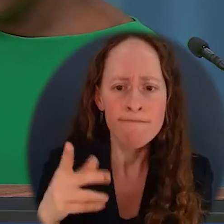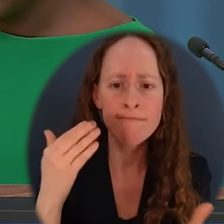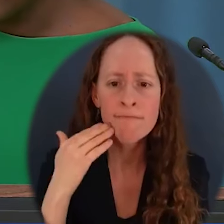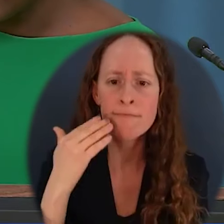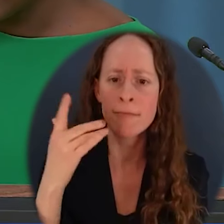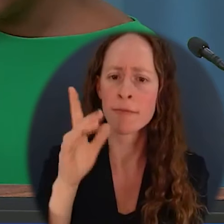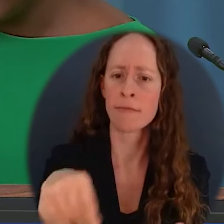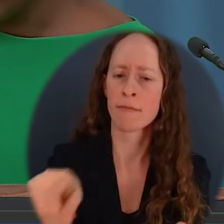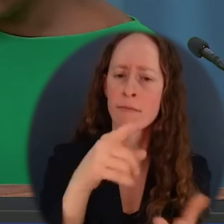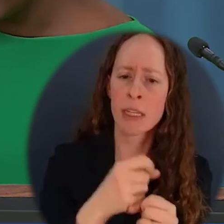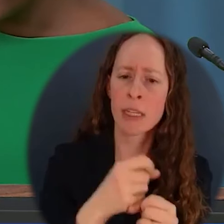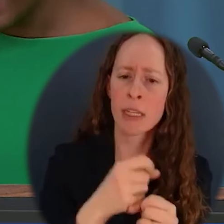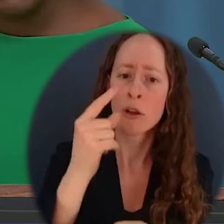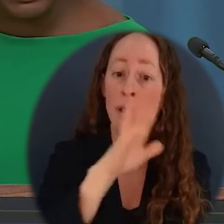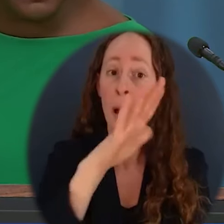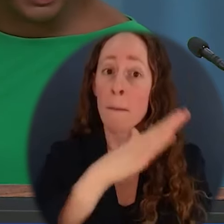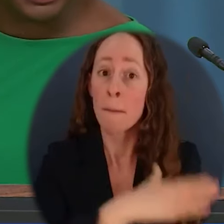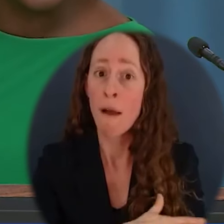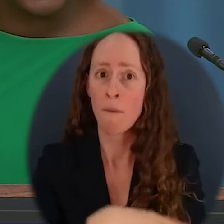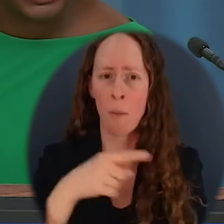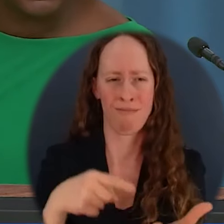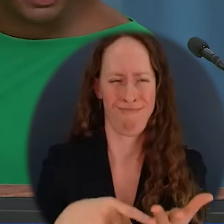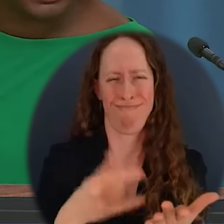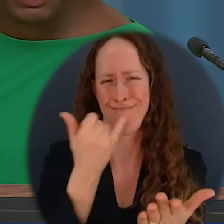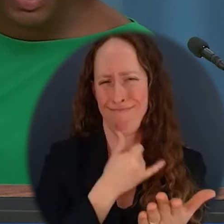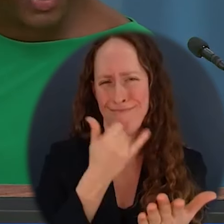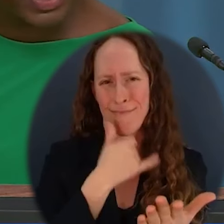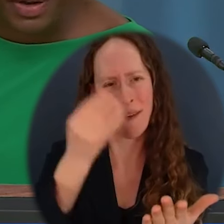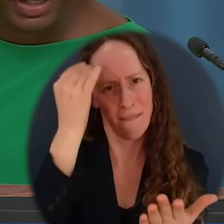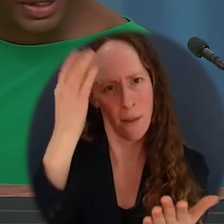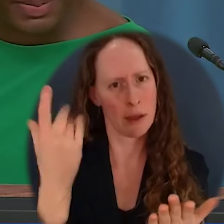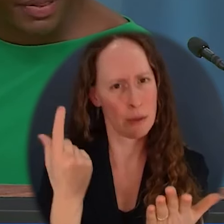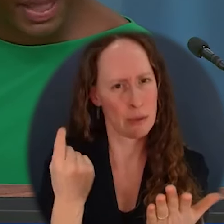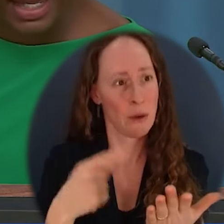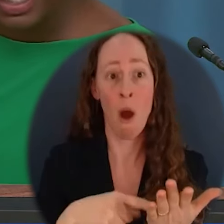is not misinformation, not disinformation. We've been always very clear about that.